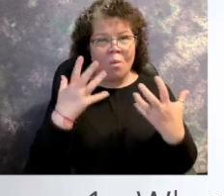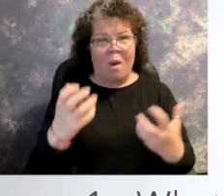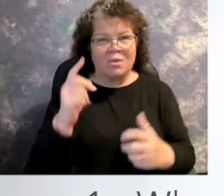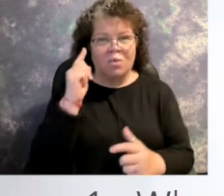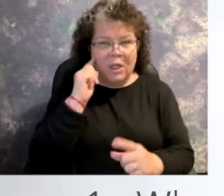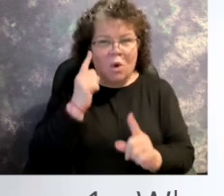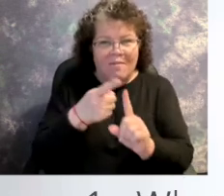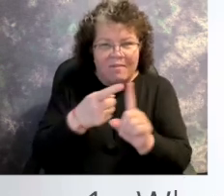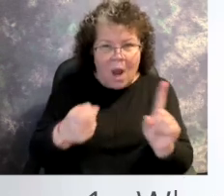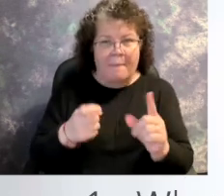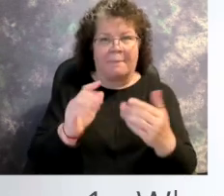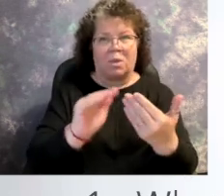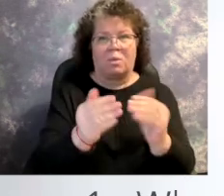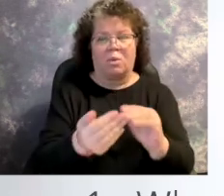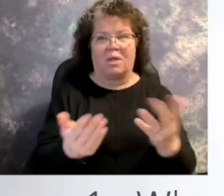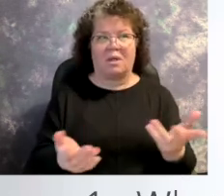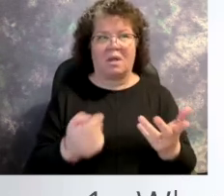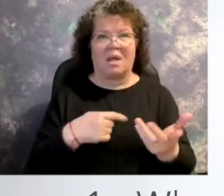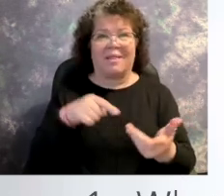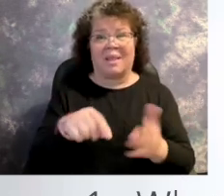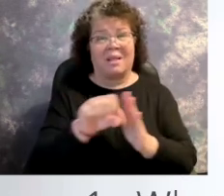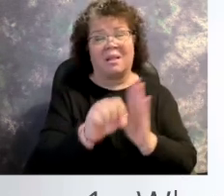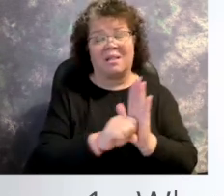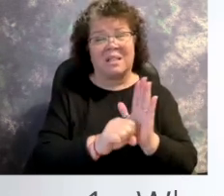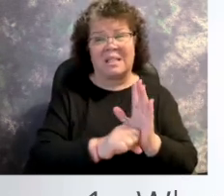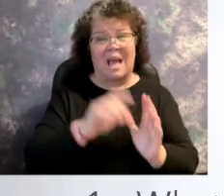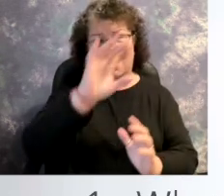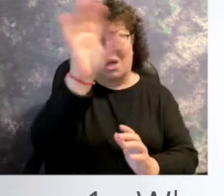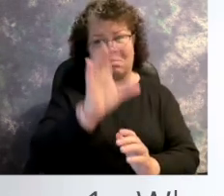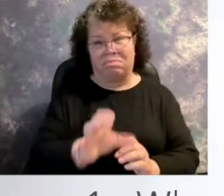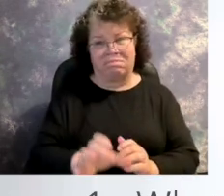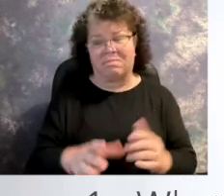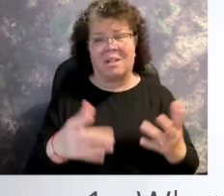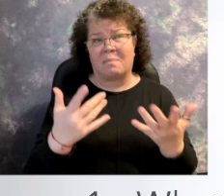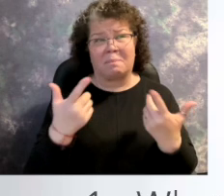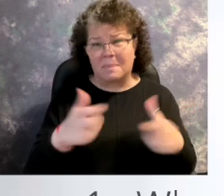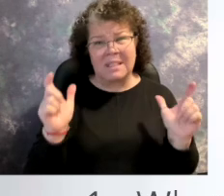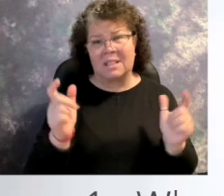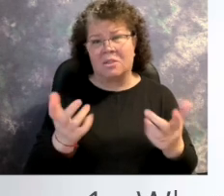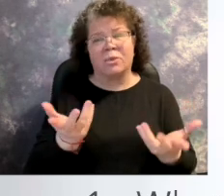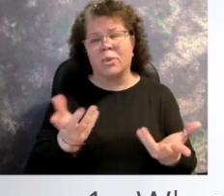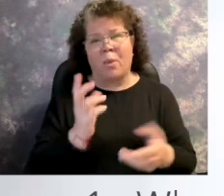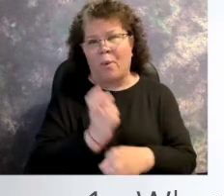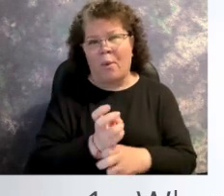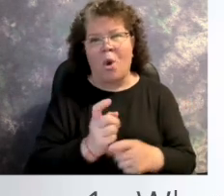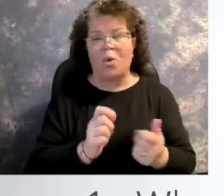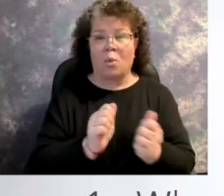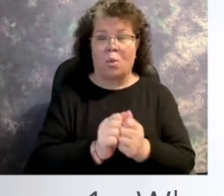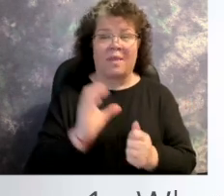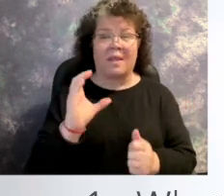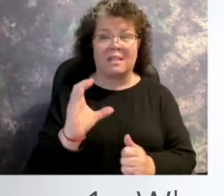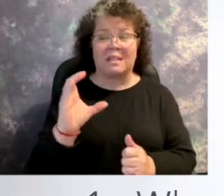mentioned, it is a little tough with the state being so large. We're trying with this CT Rocks initiatives, we're really